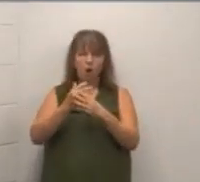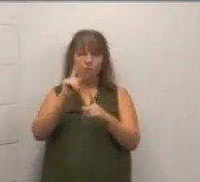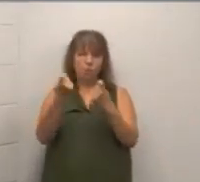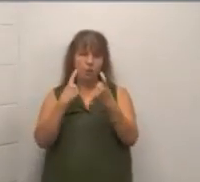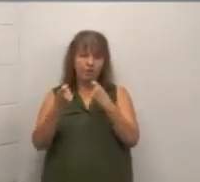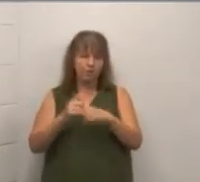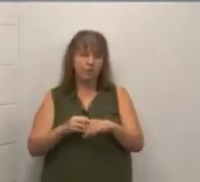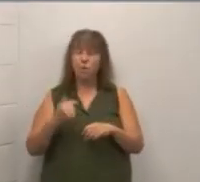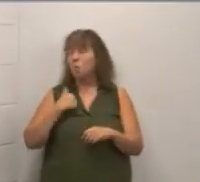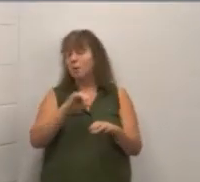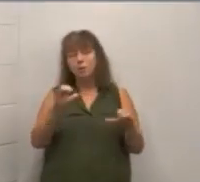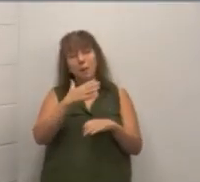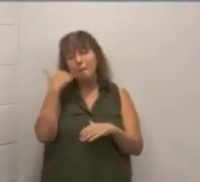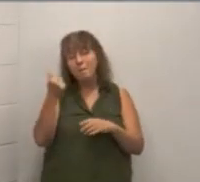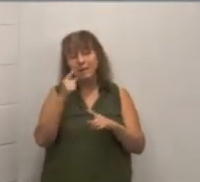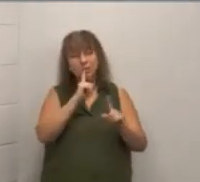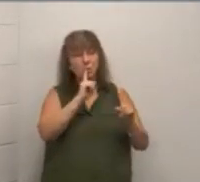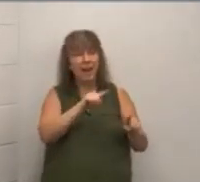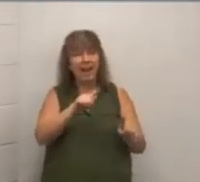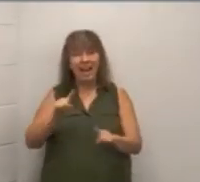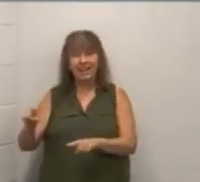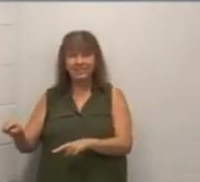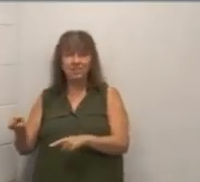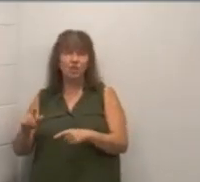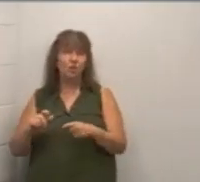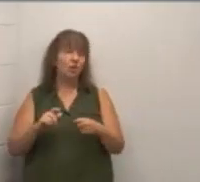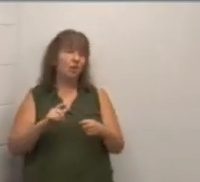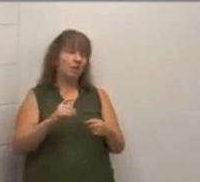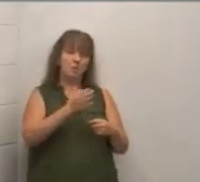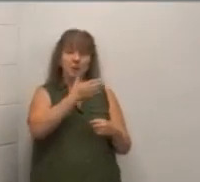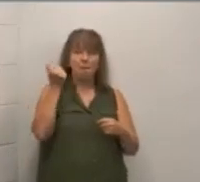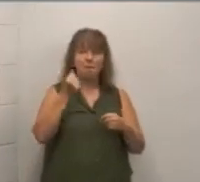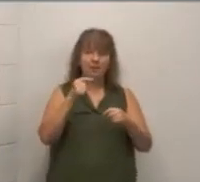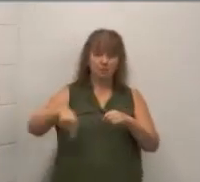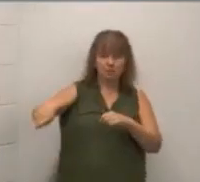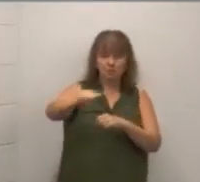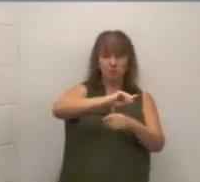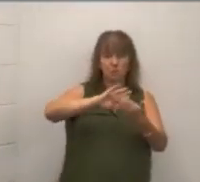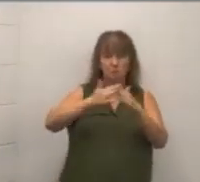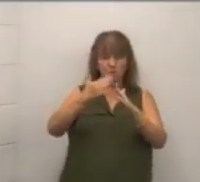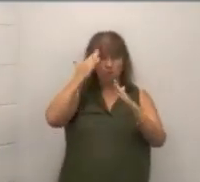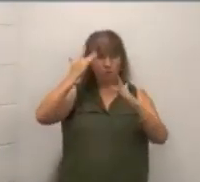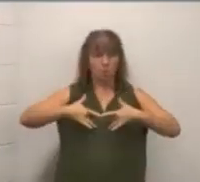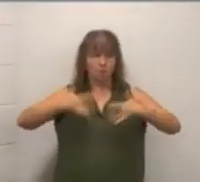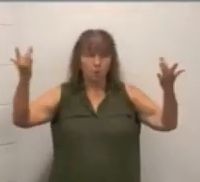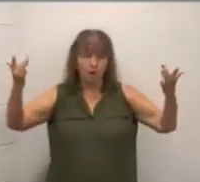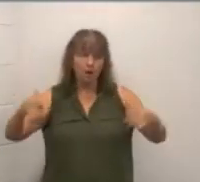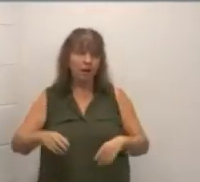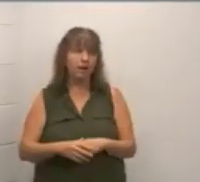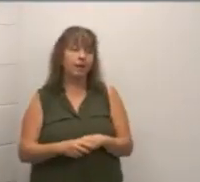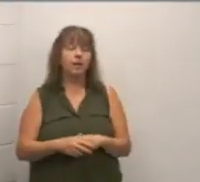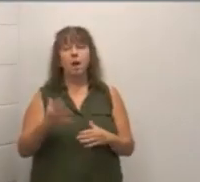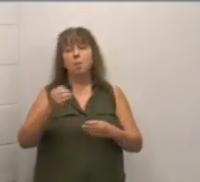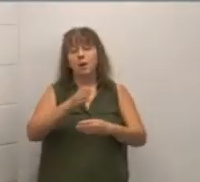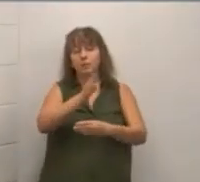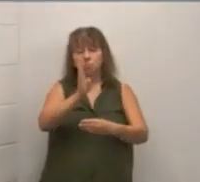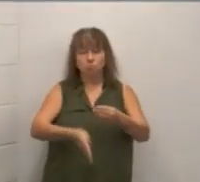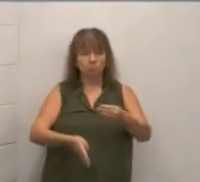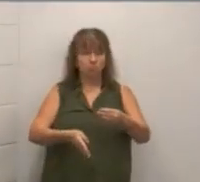We're doing our best to keep the community informed. And I want to conclude by just saying